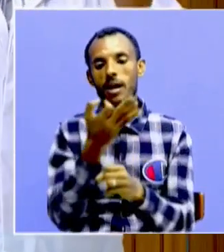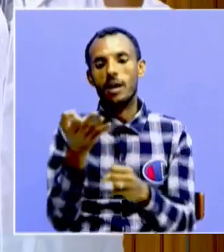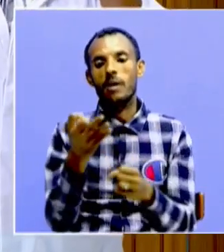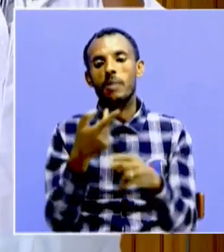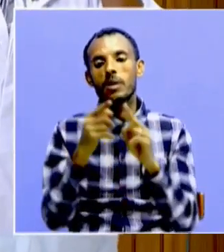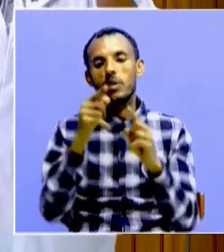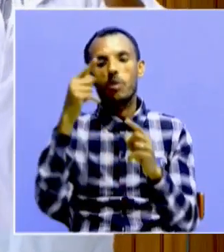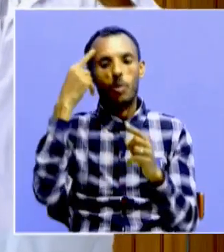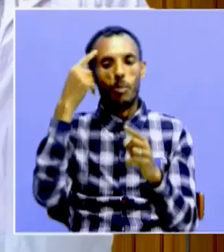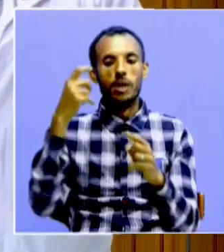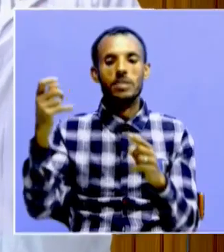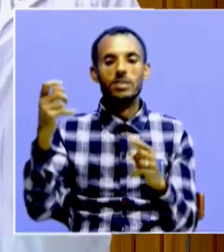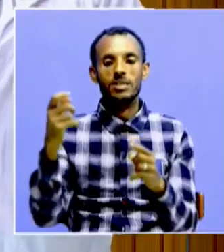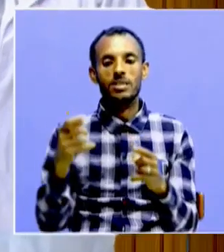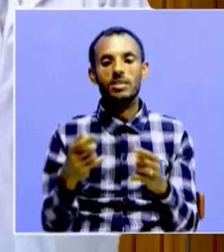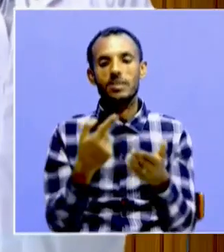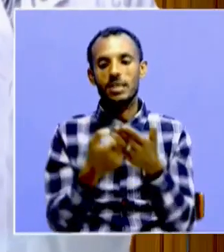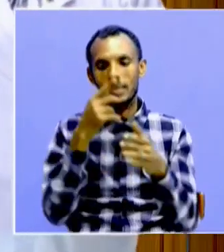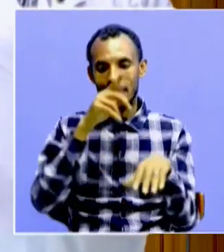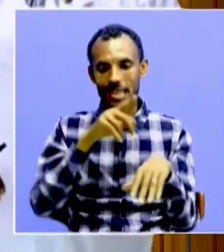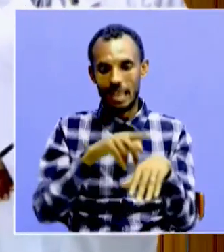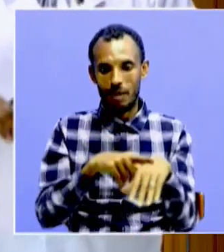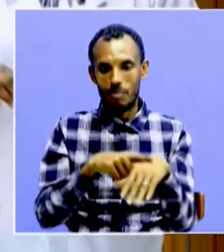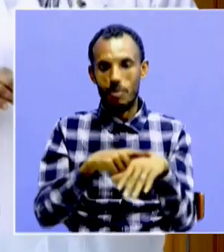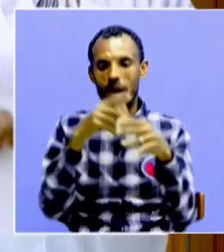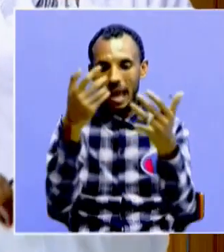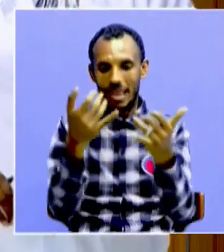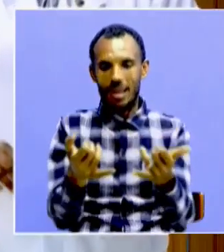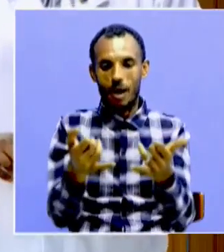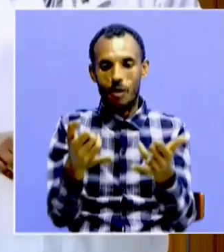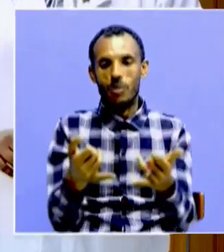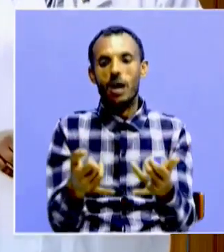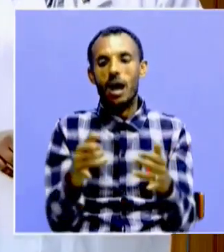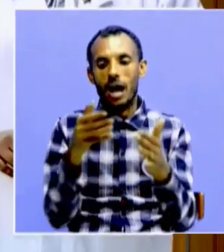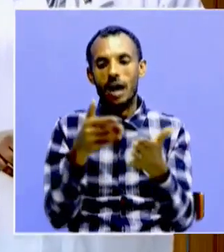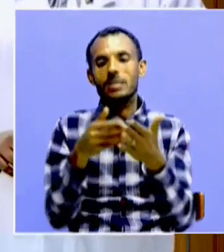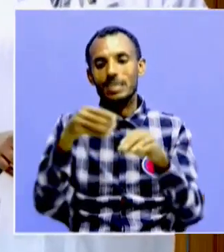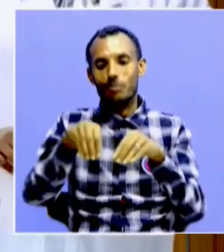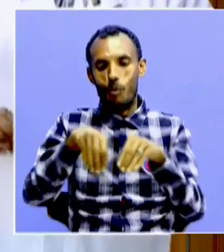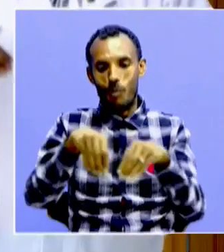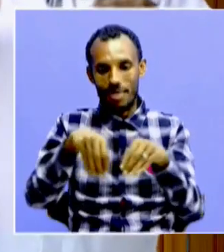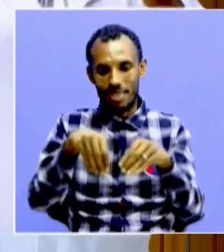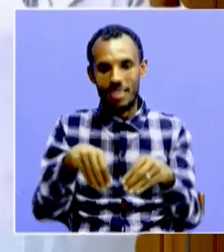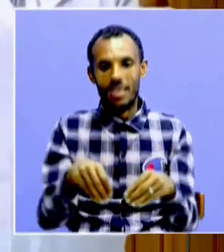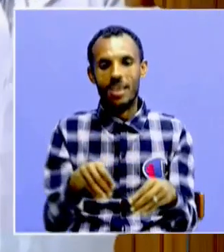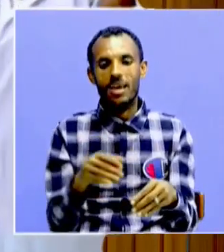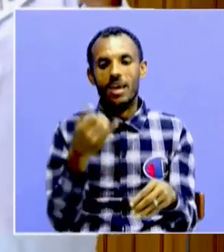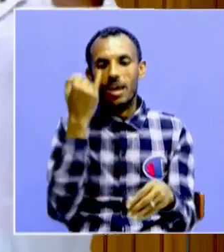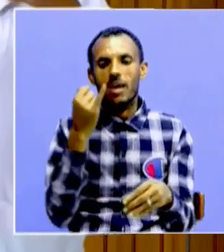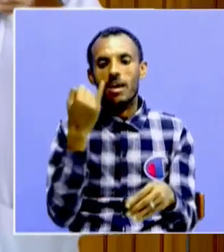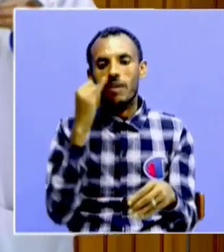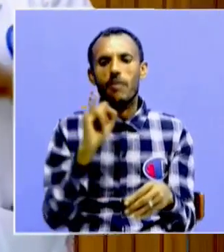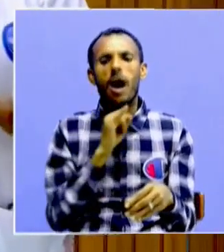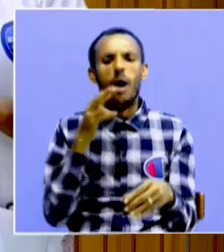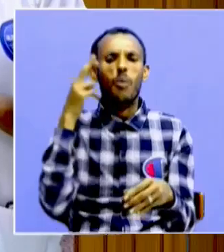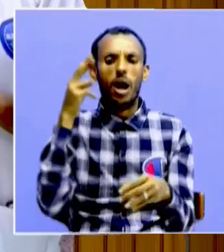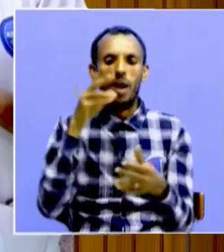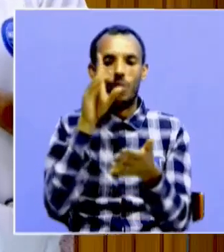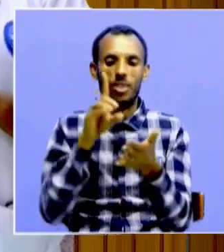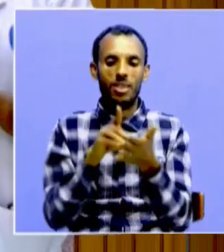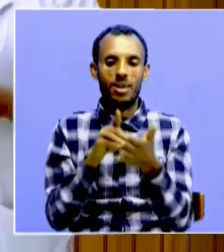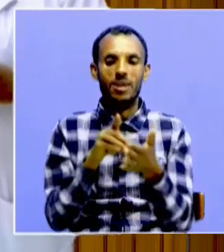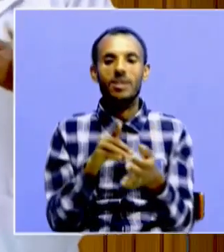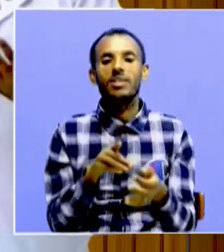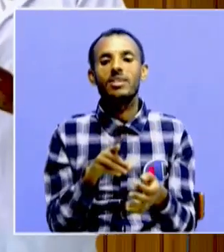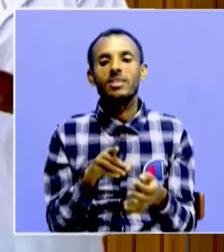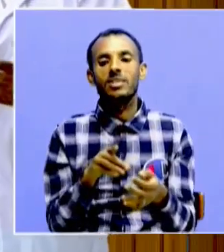you just imagine, this time, right now, at this moment, yeah, if I were a doctor, then what